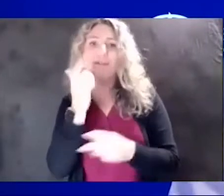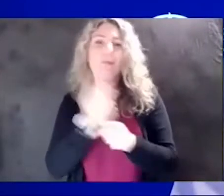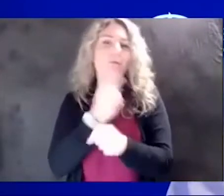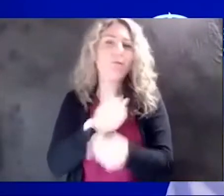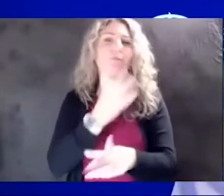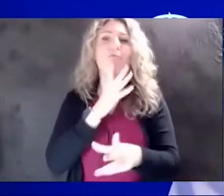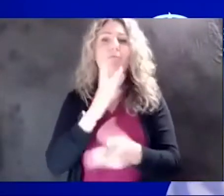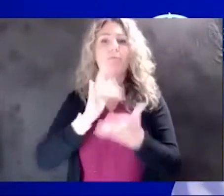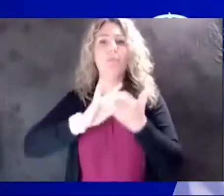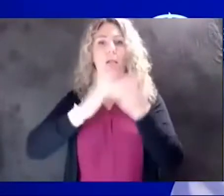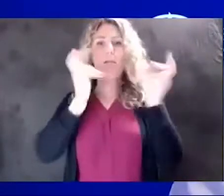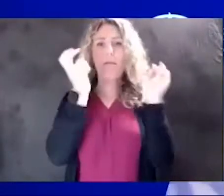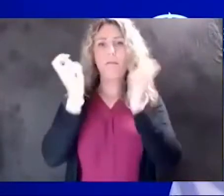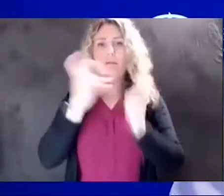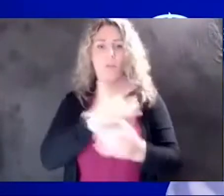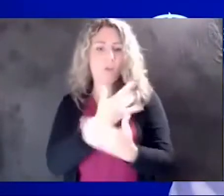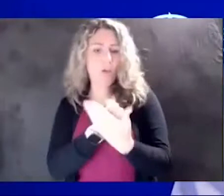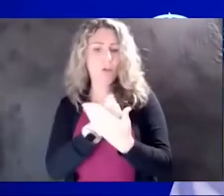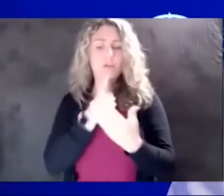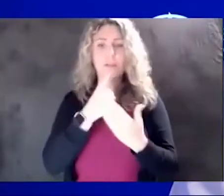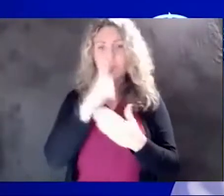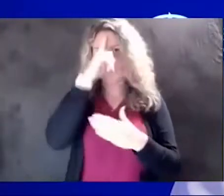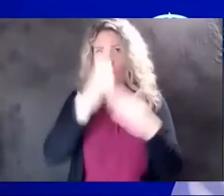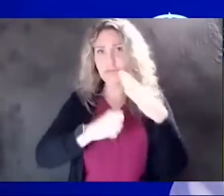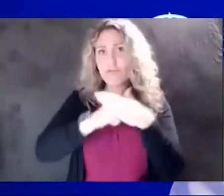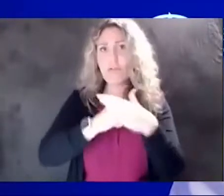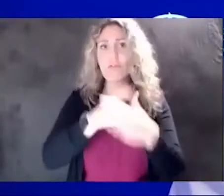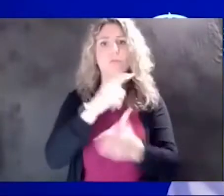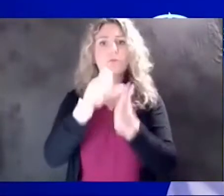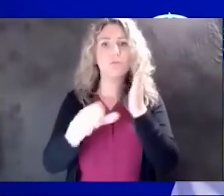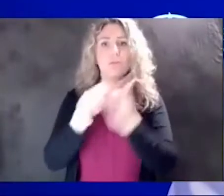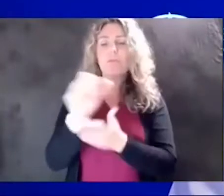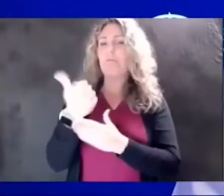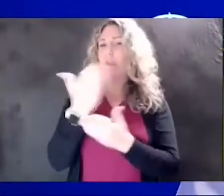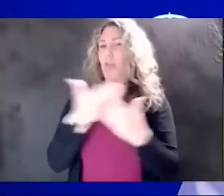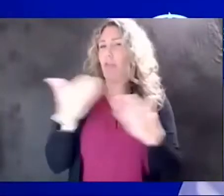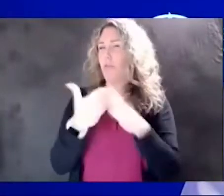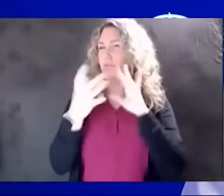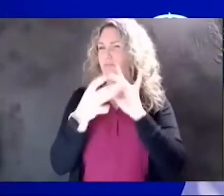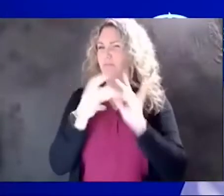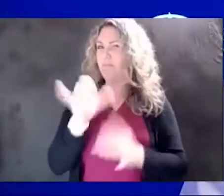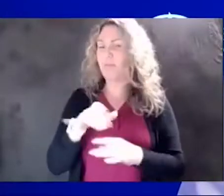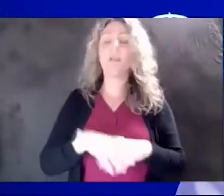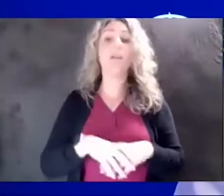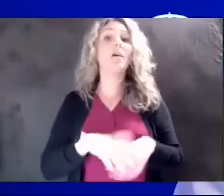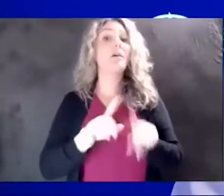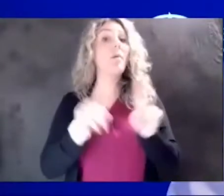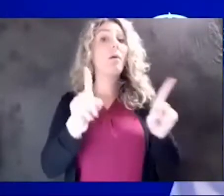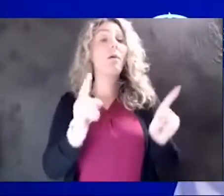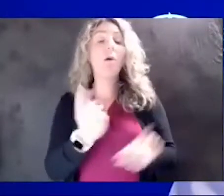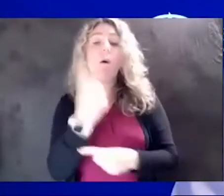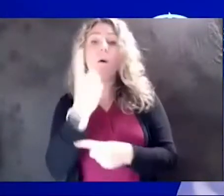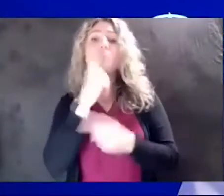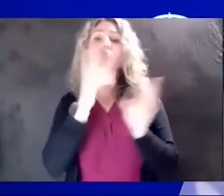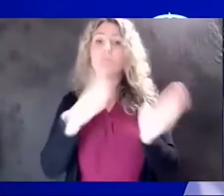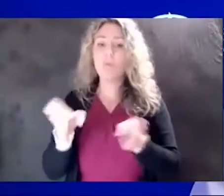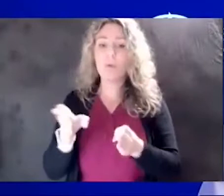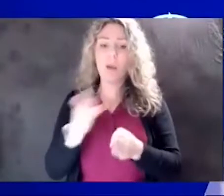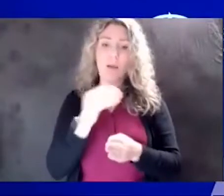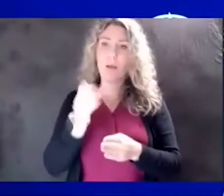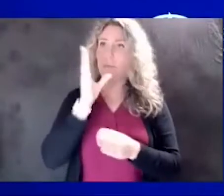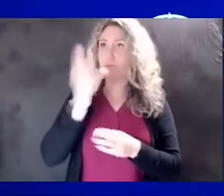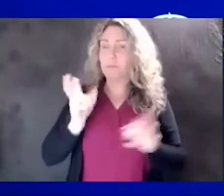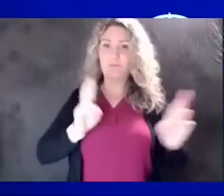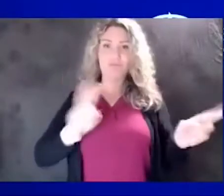issues, heart attack, stroke, surgeries, other things like that. So, but we are always prepared and will be ready should